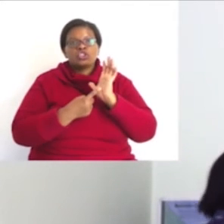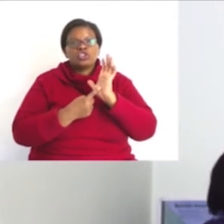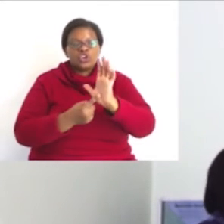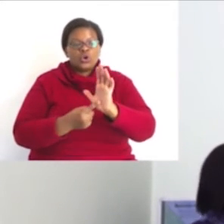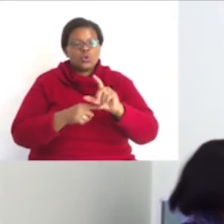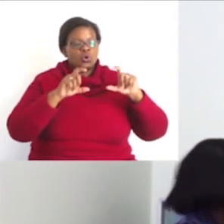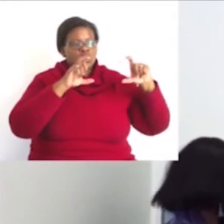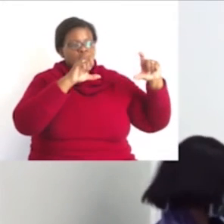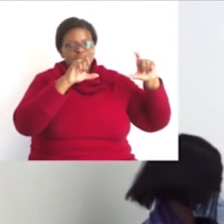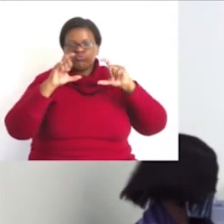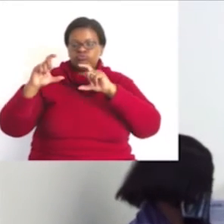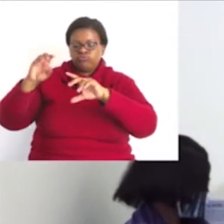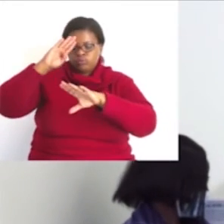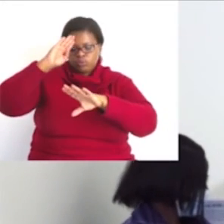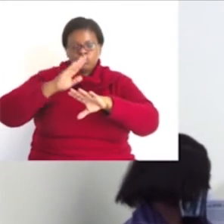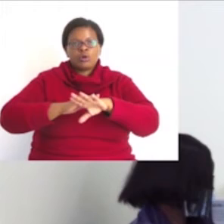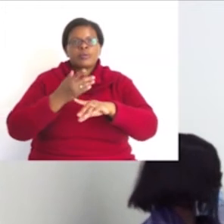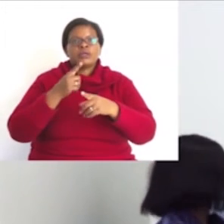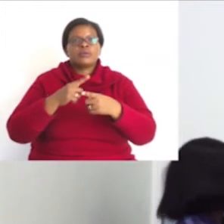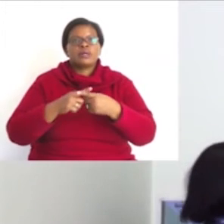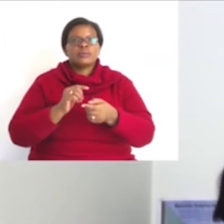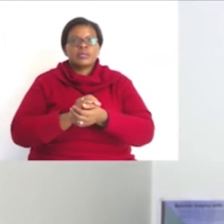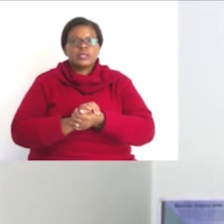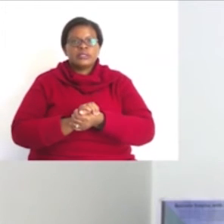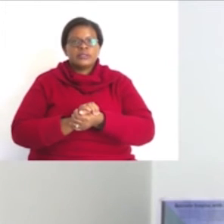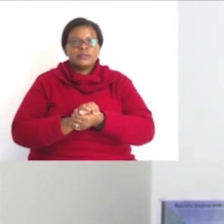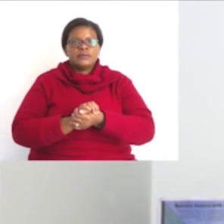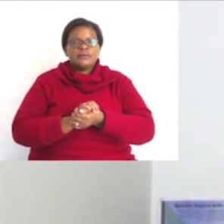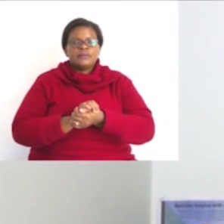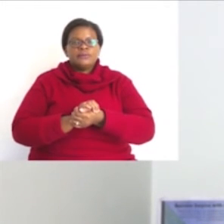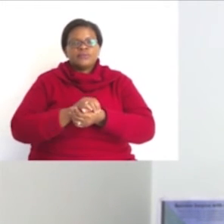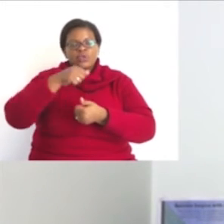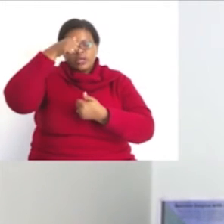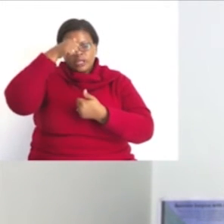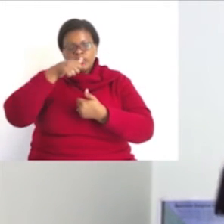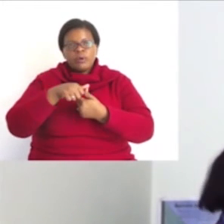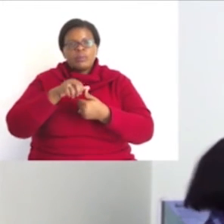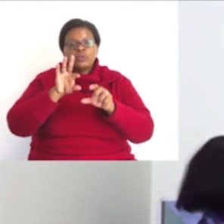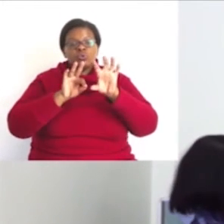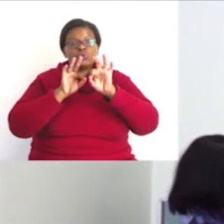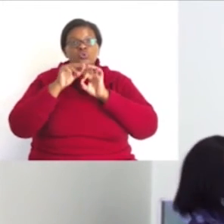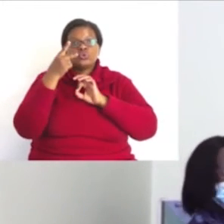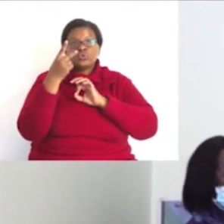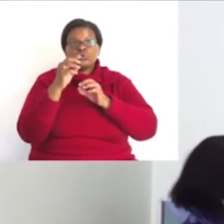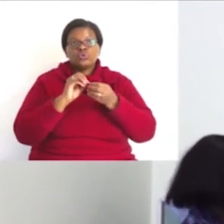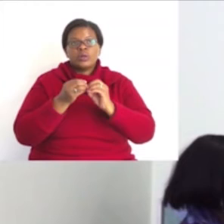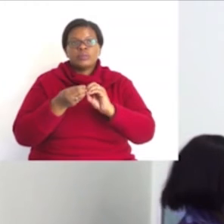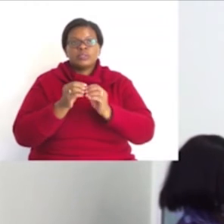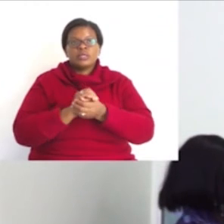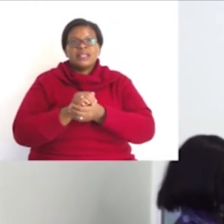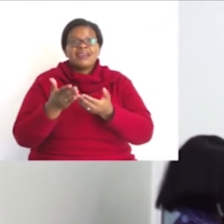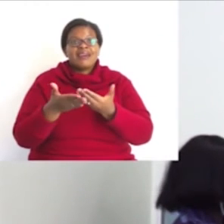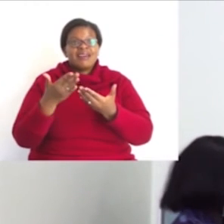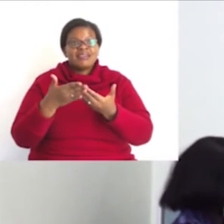associative property of multiplications. Good. So remember to choose the 2 numbers that are